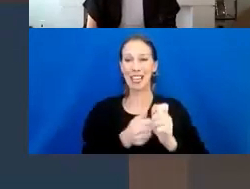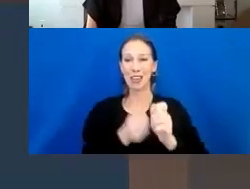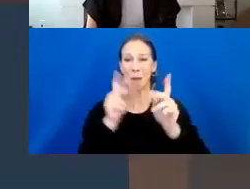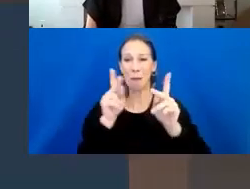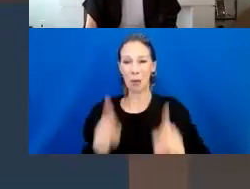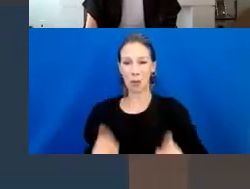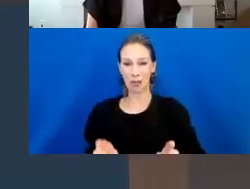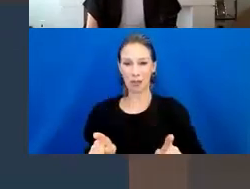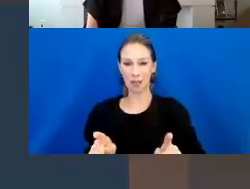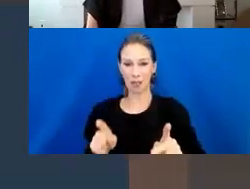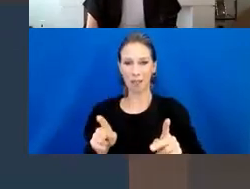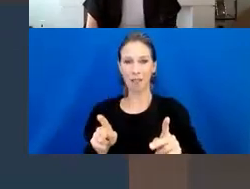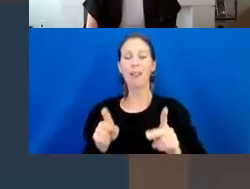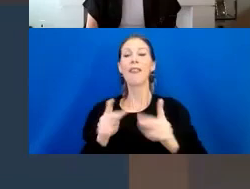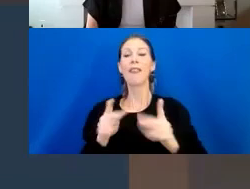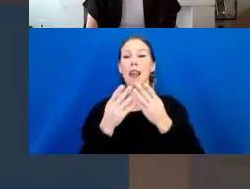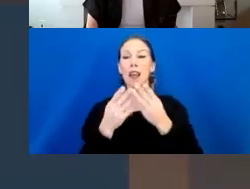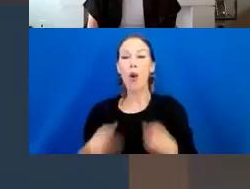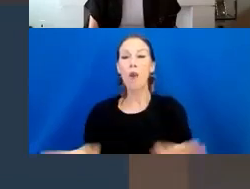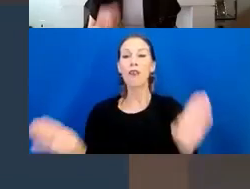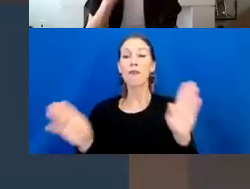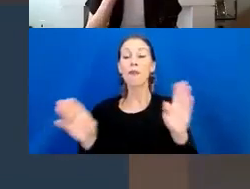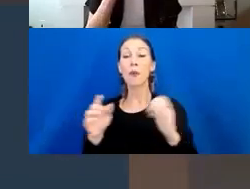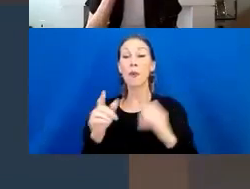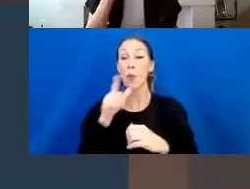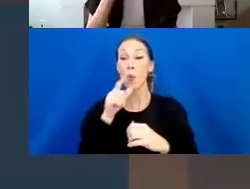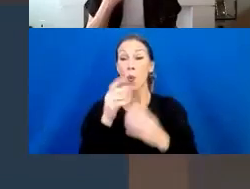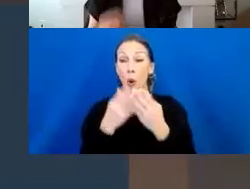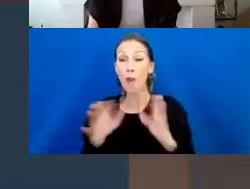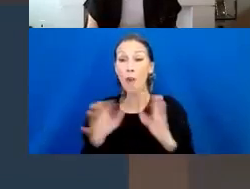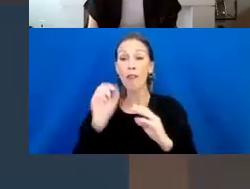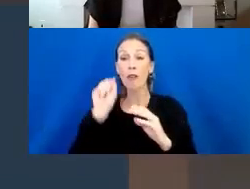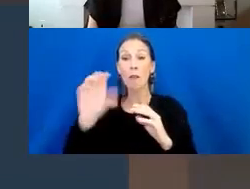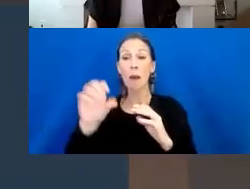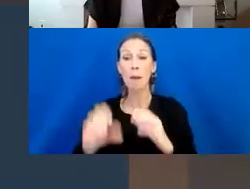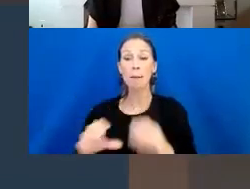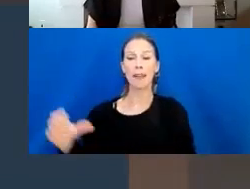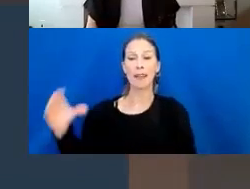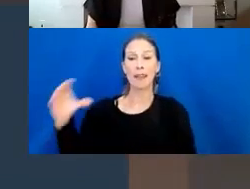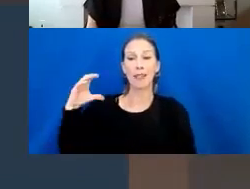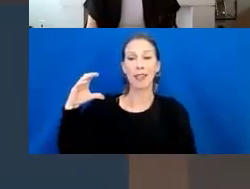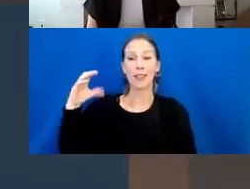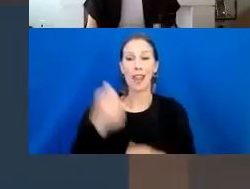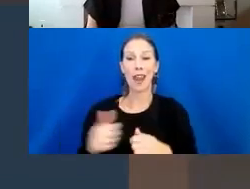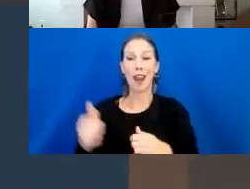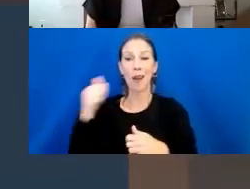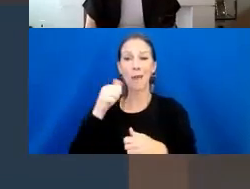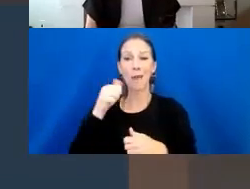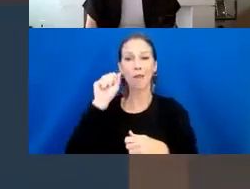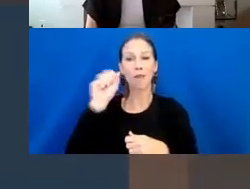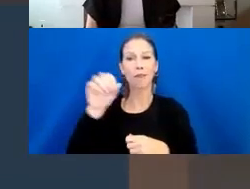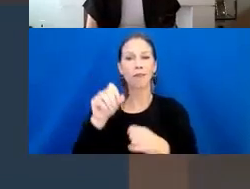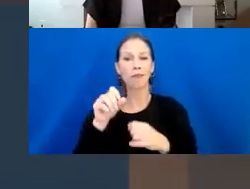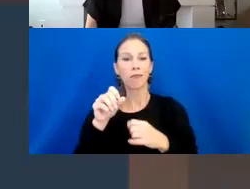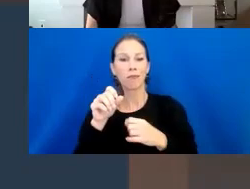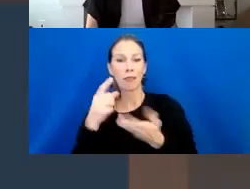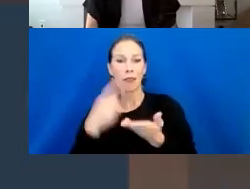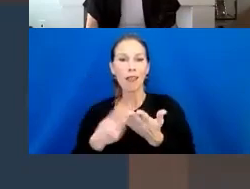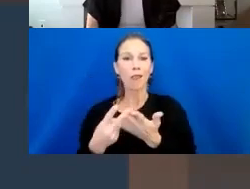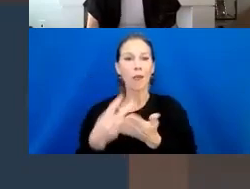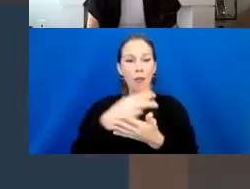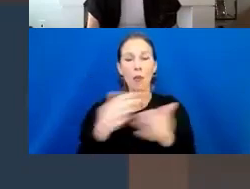brief overview by the chair, and if there's a discussant, an opportunity for